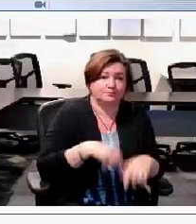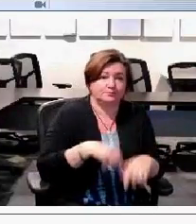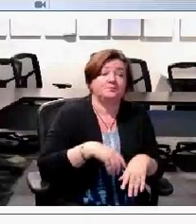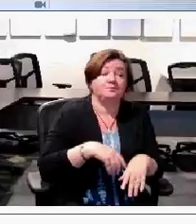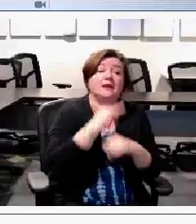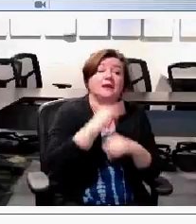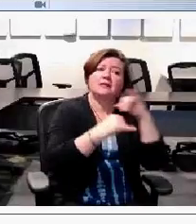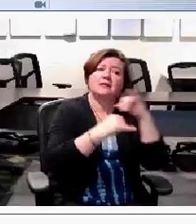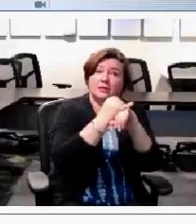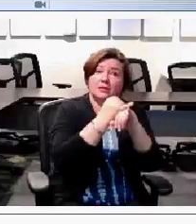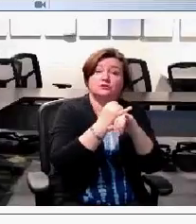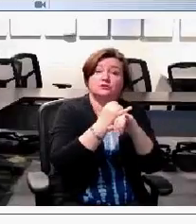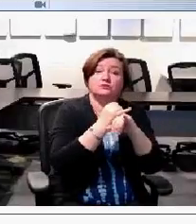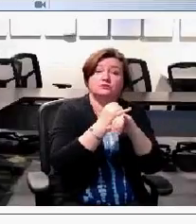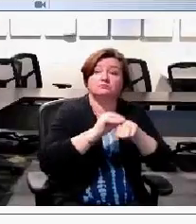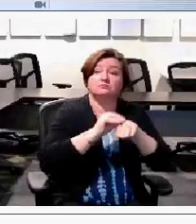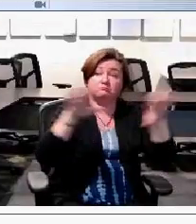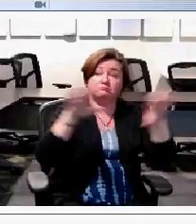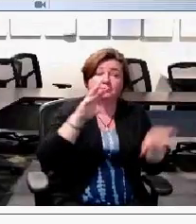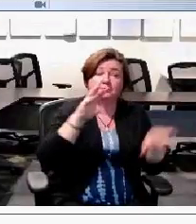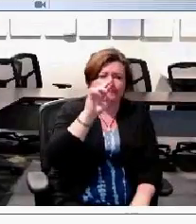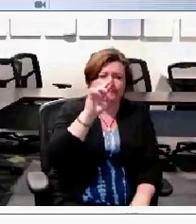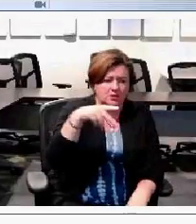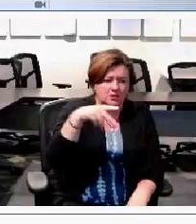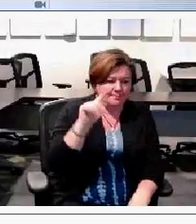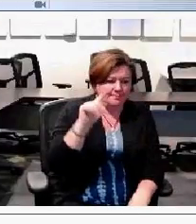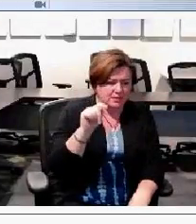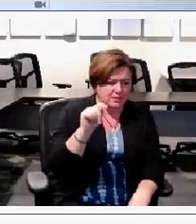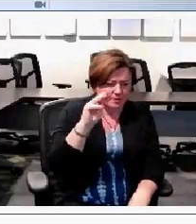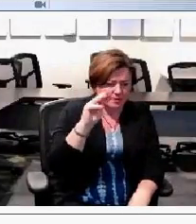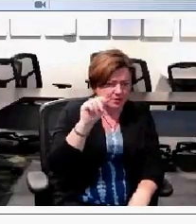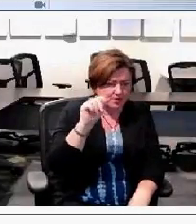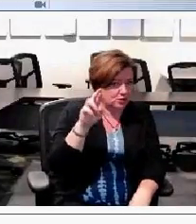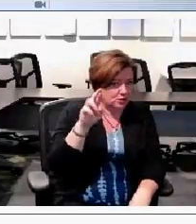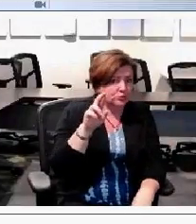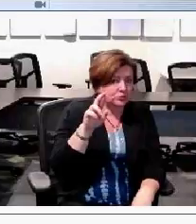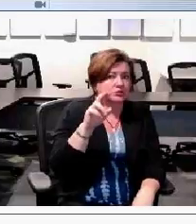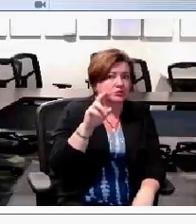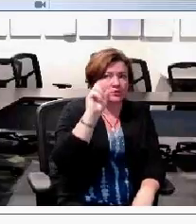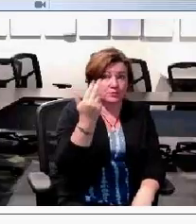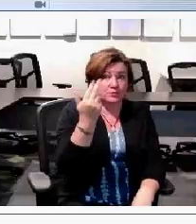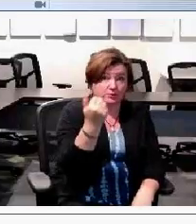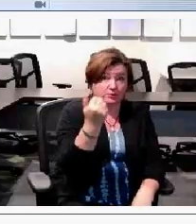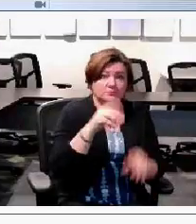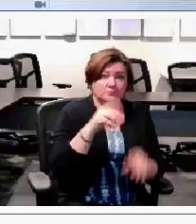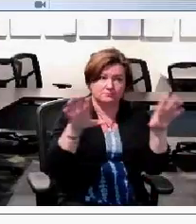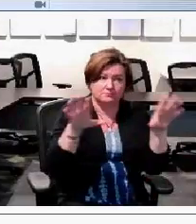was put forth by Mary Pat Muller and others in 2013. It has 10 best